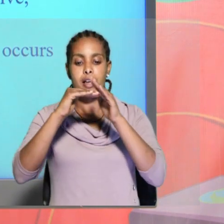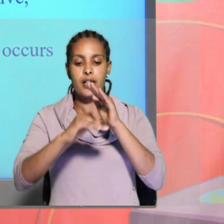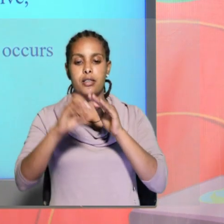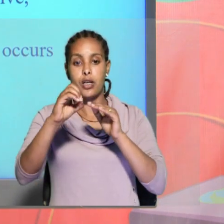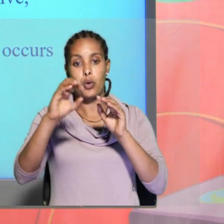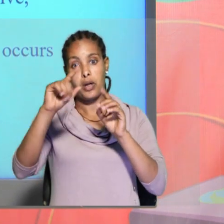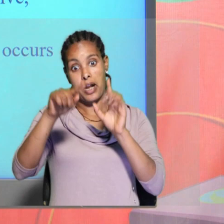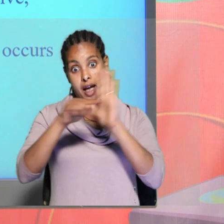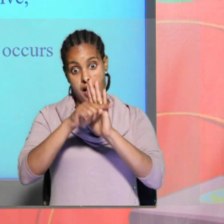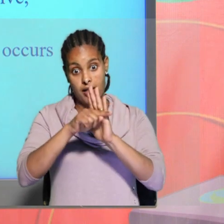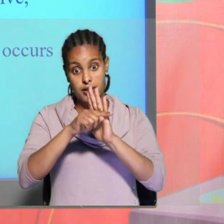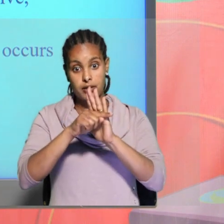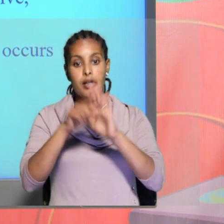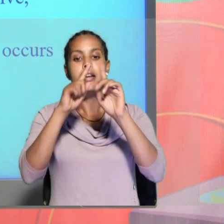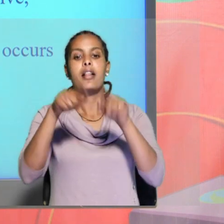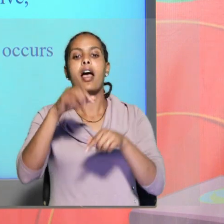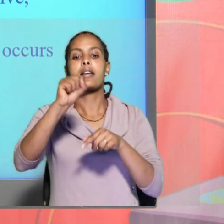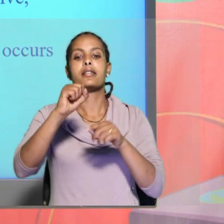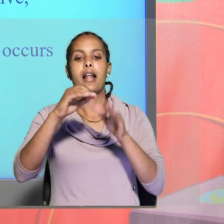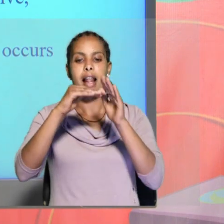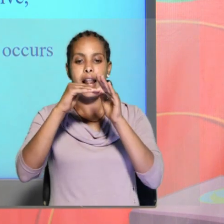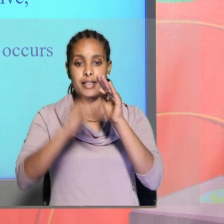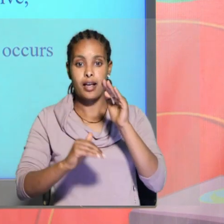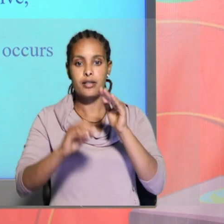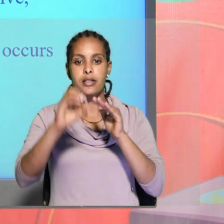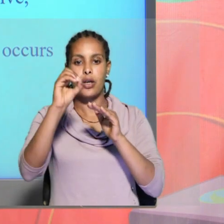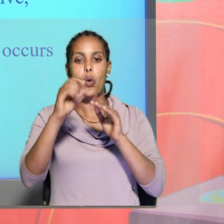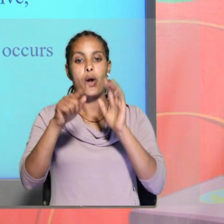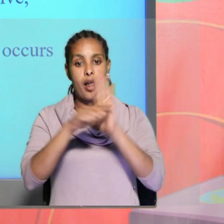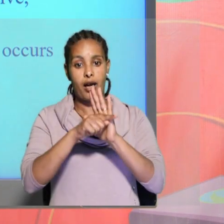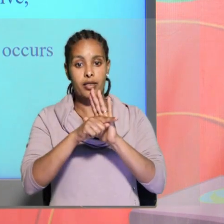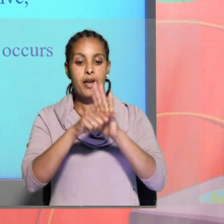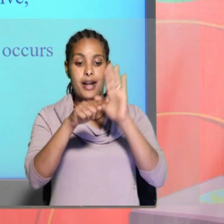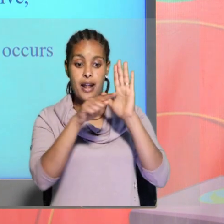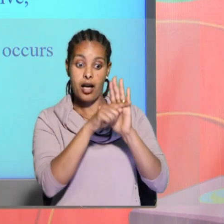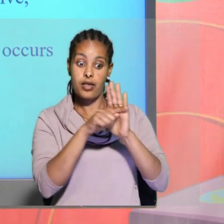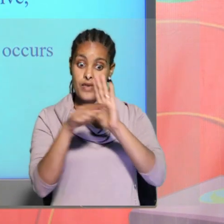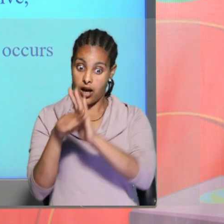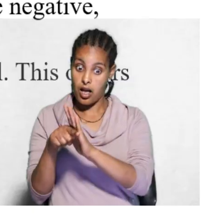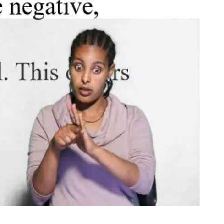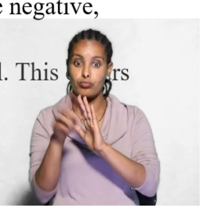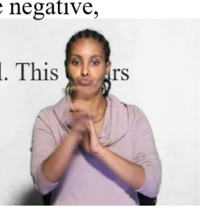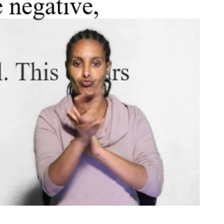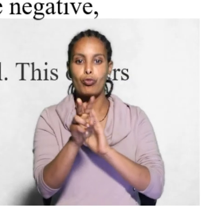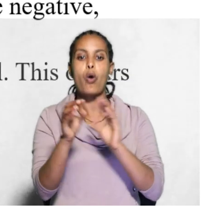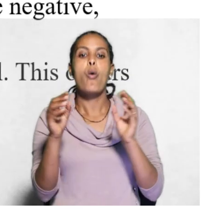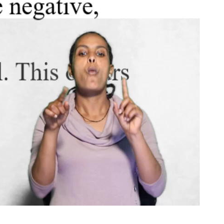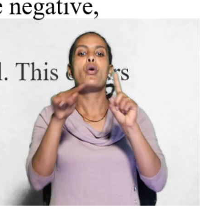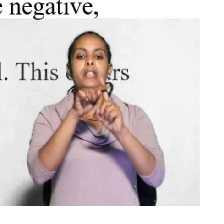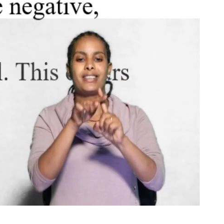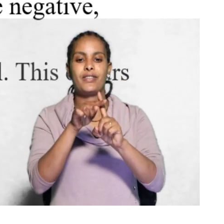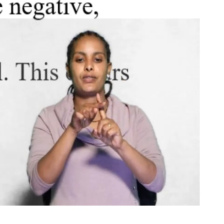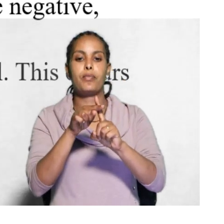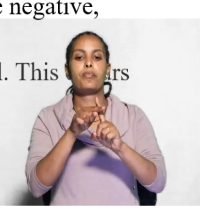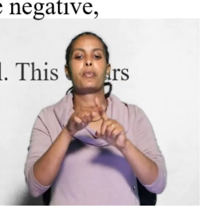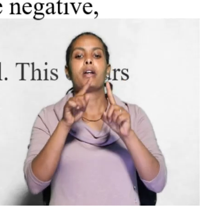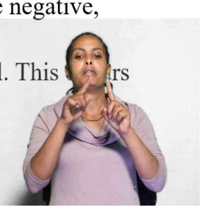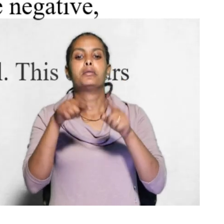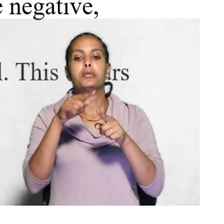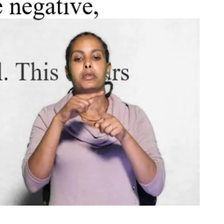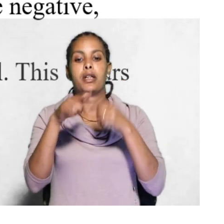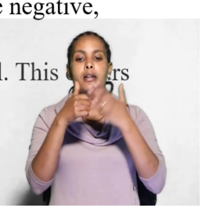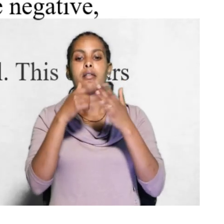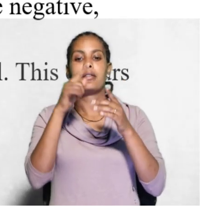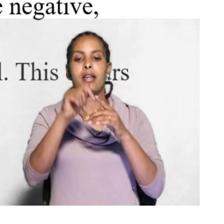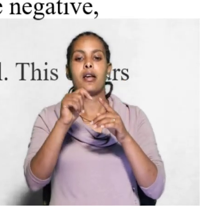negative, and delta S less than 0, negative, positive. Delta G is less than 0 if T times delta